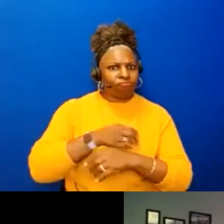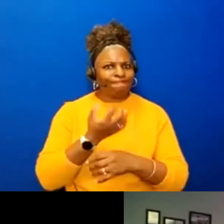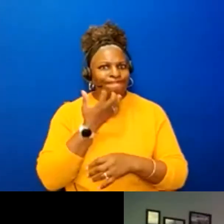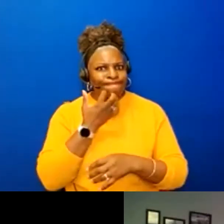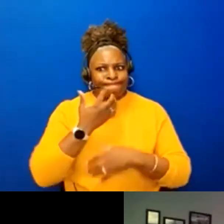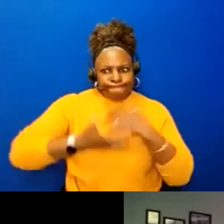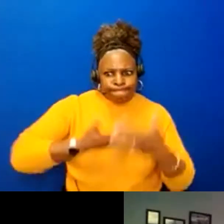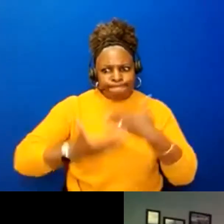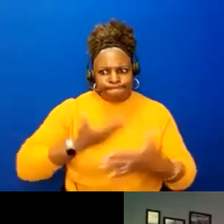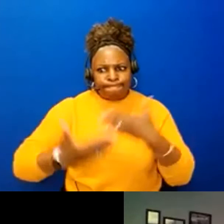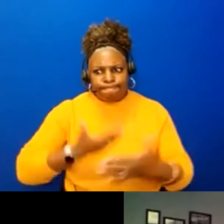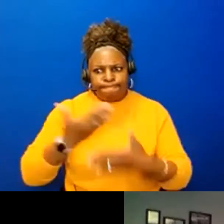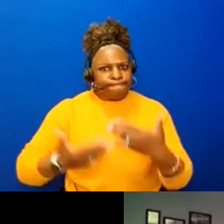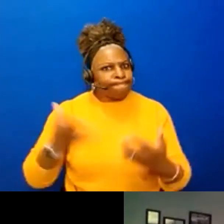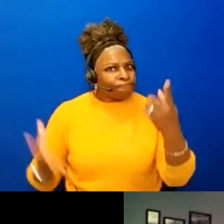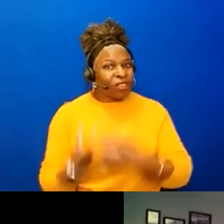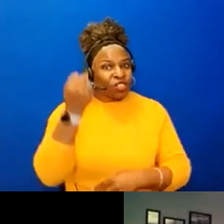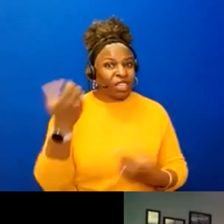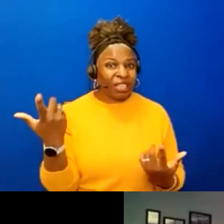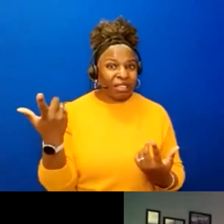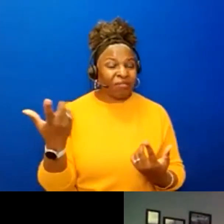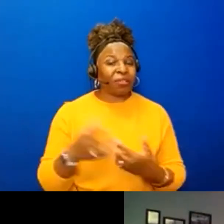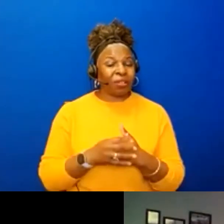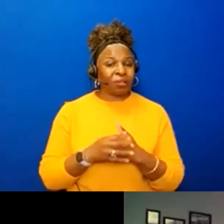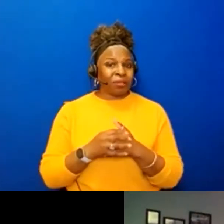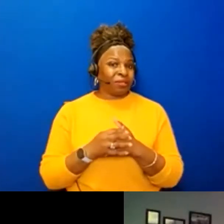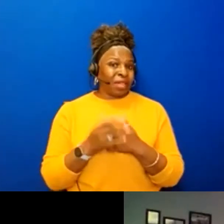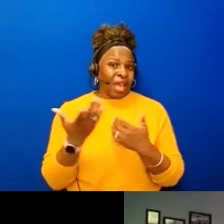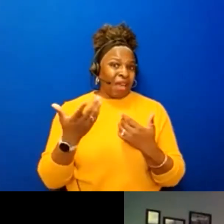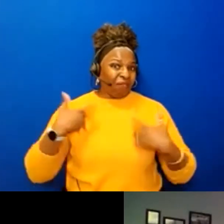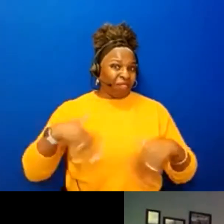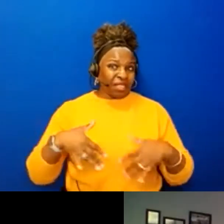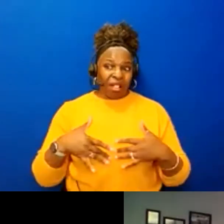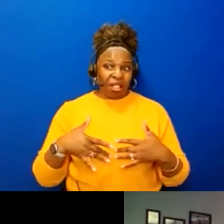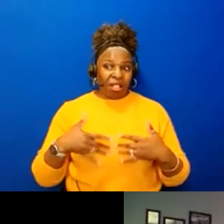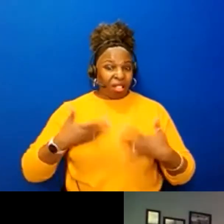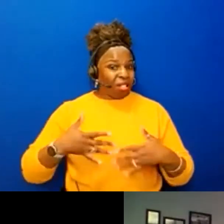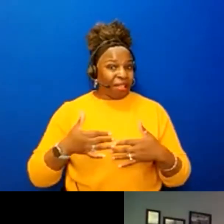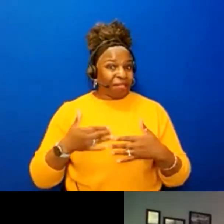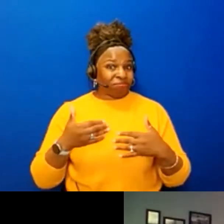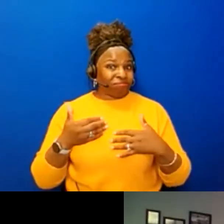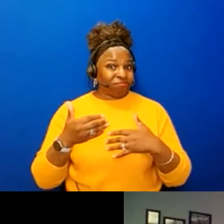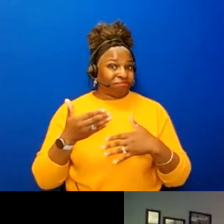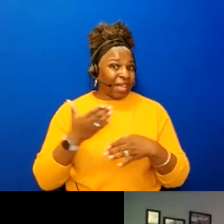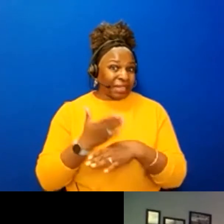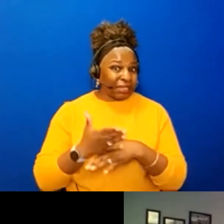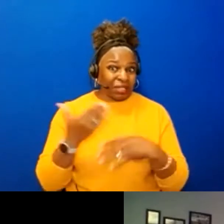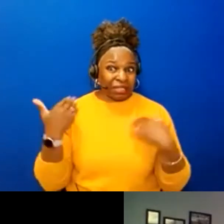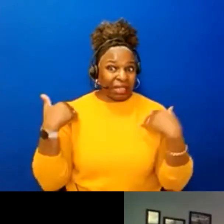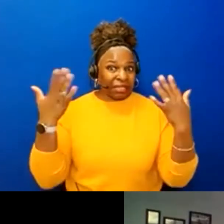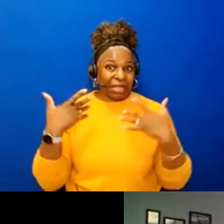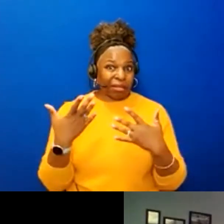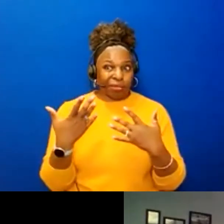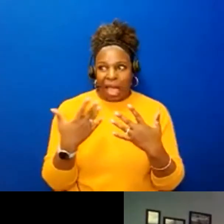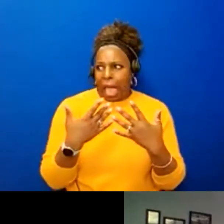that physical activity is a part of all of our lives. And it can be anything, right? It doesn't have to be a sport. Absolutely, it can be anything. And I think